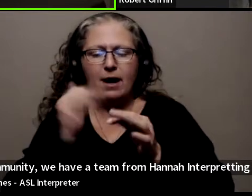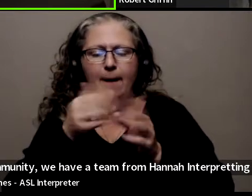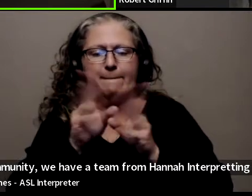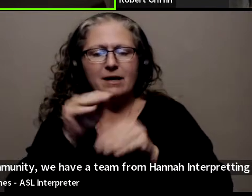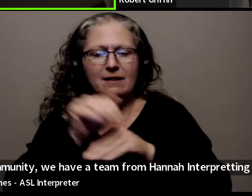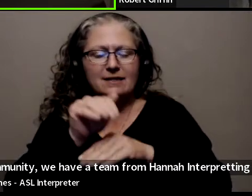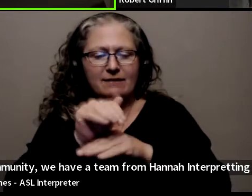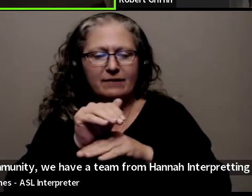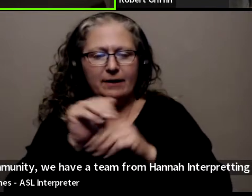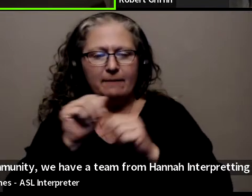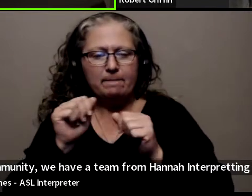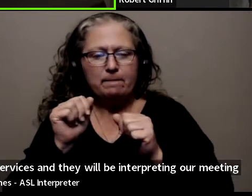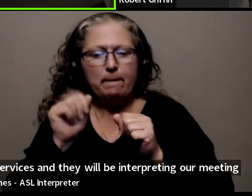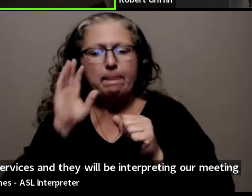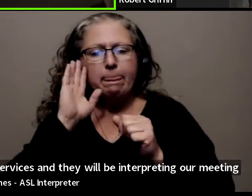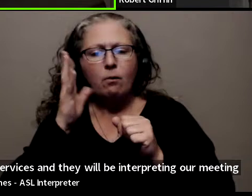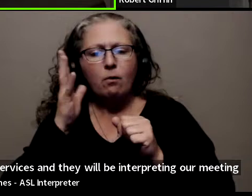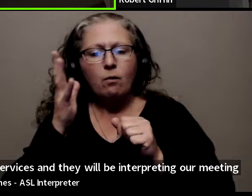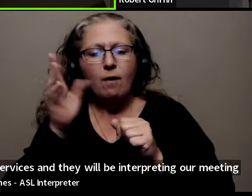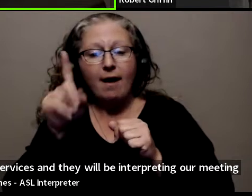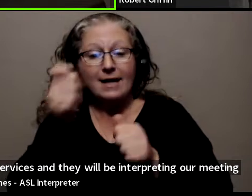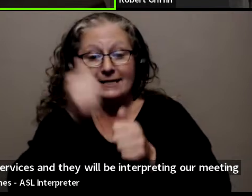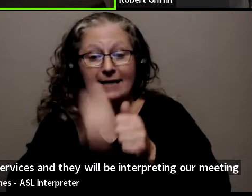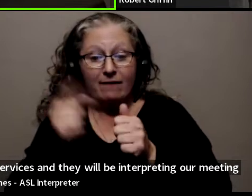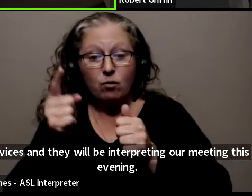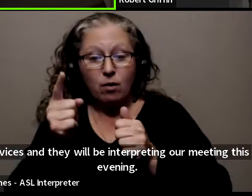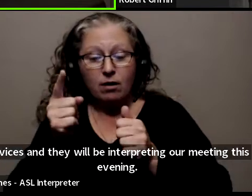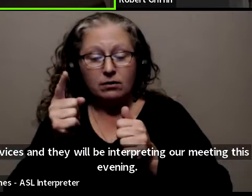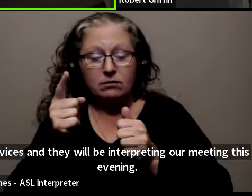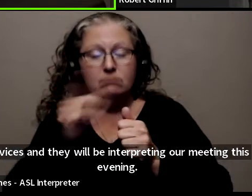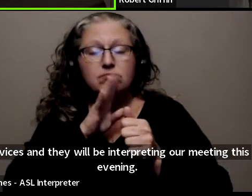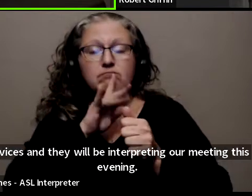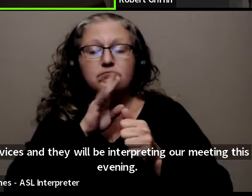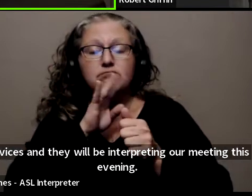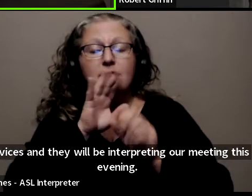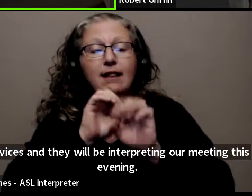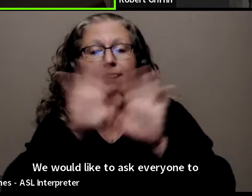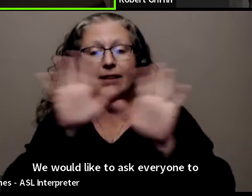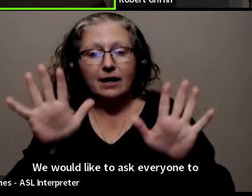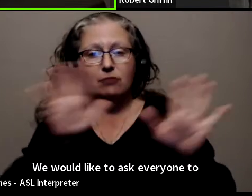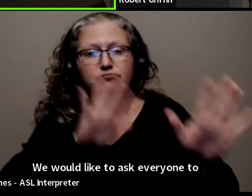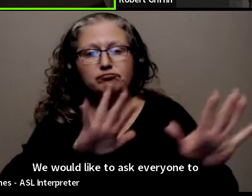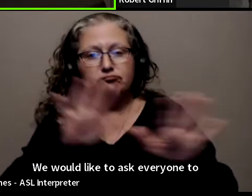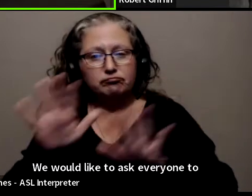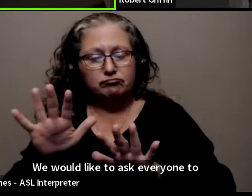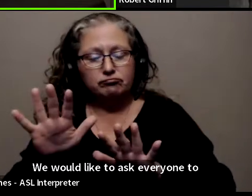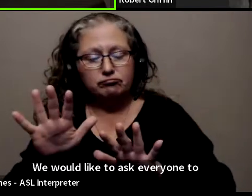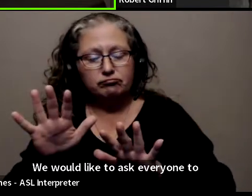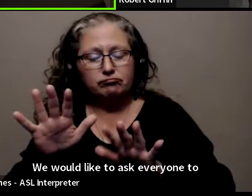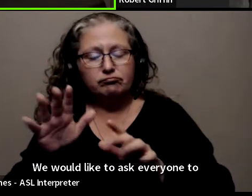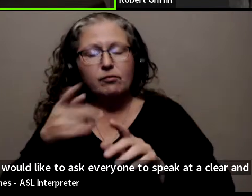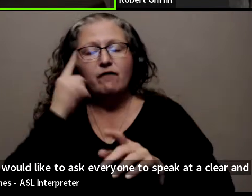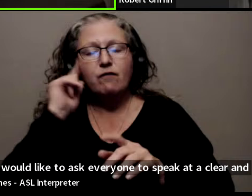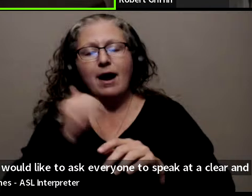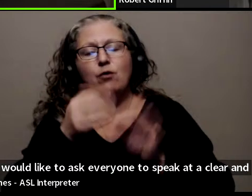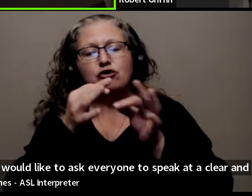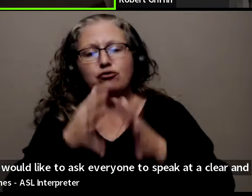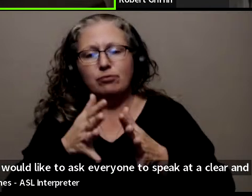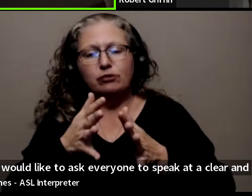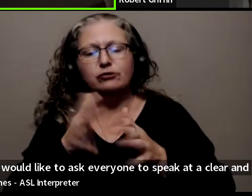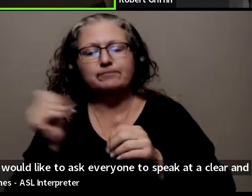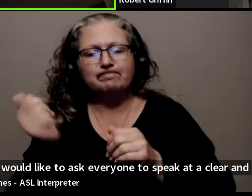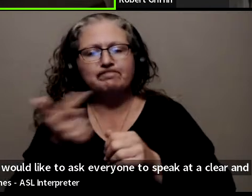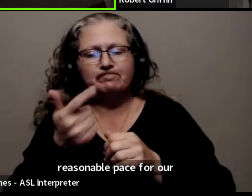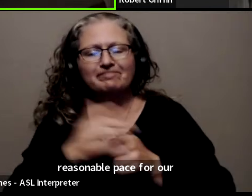this evening. We would like to ask everyone to speak at a clear and reasonable pace for our